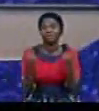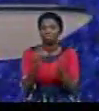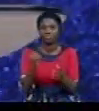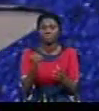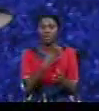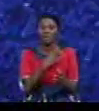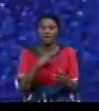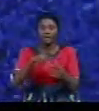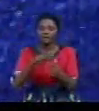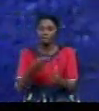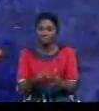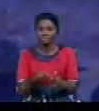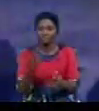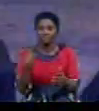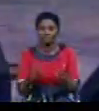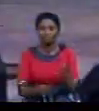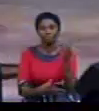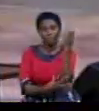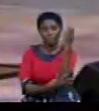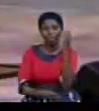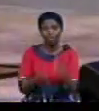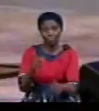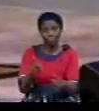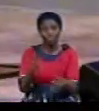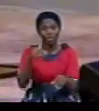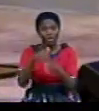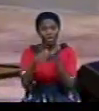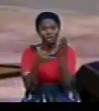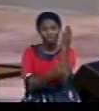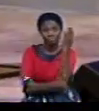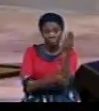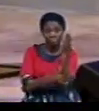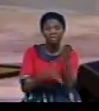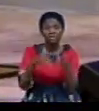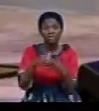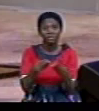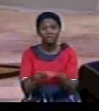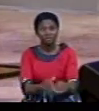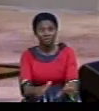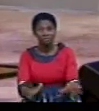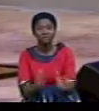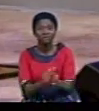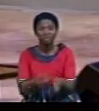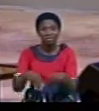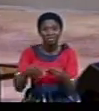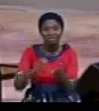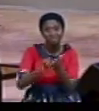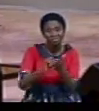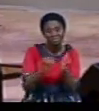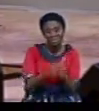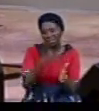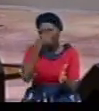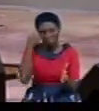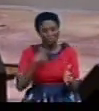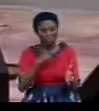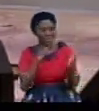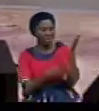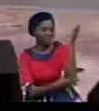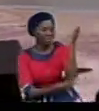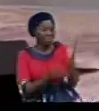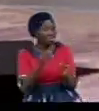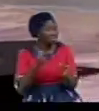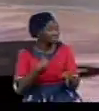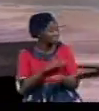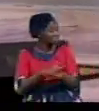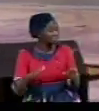the poor people all those poor people in the land and they give excuses that you know because who are poor if we don't